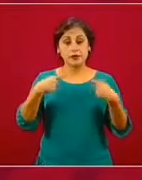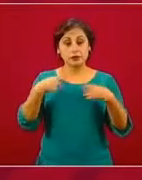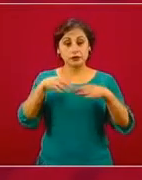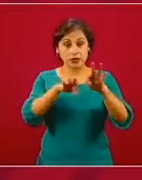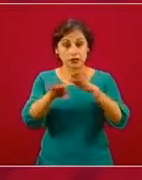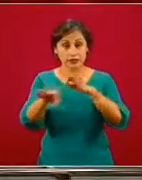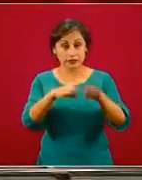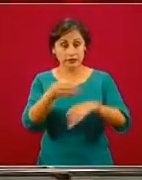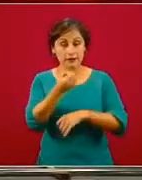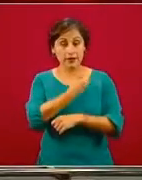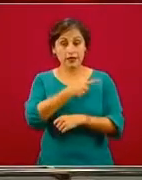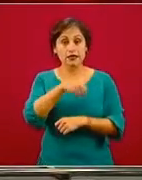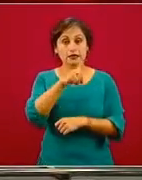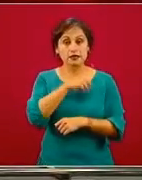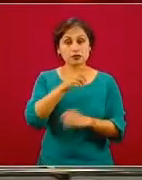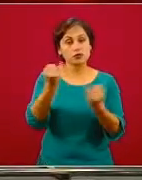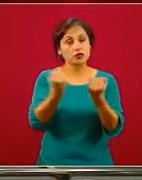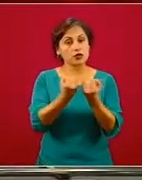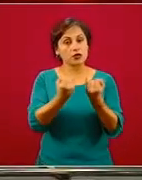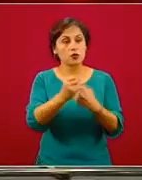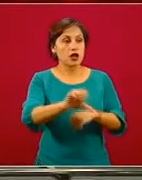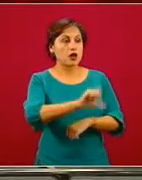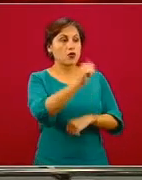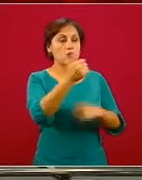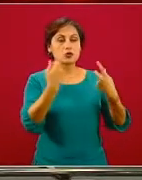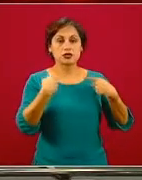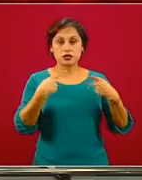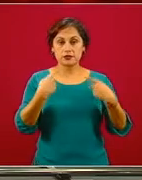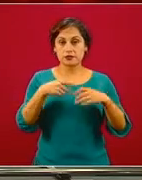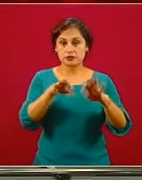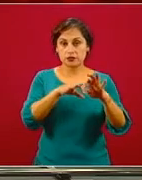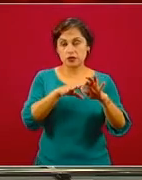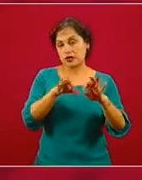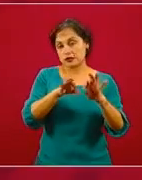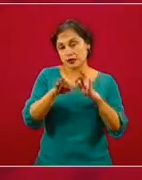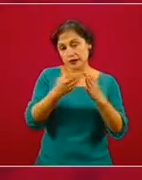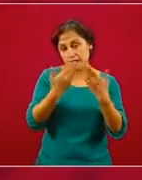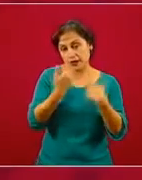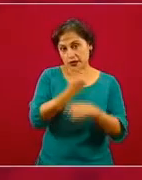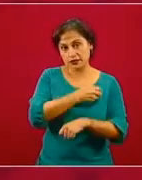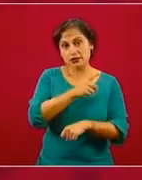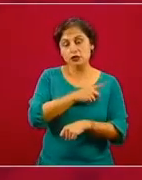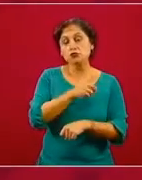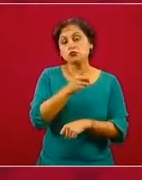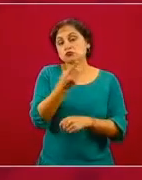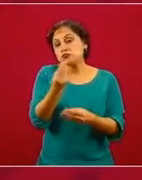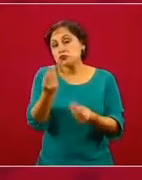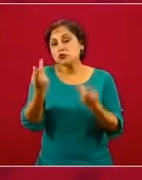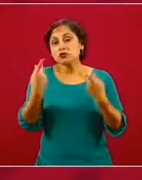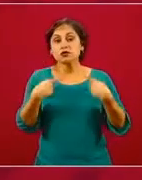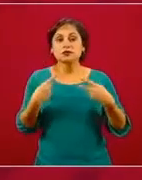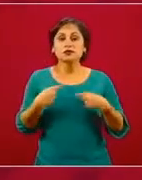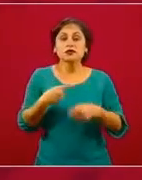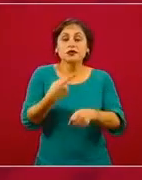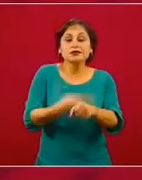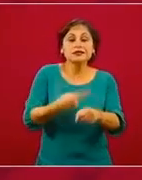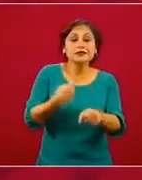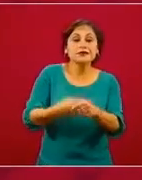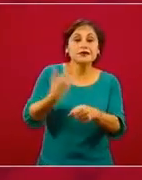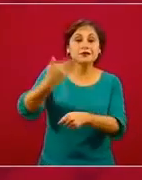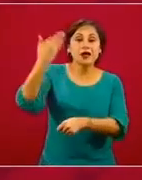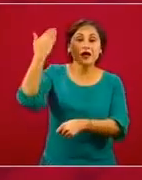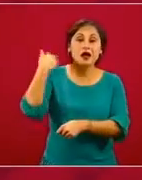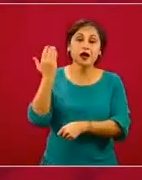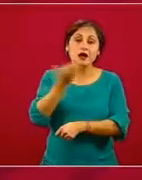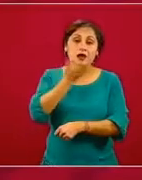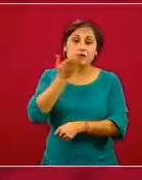these health professionals who have died, why were they not isolated? Well, first